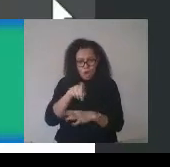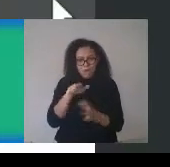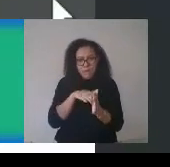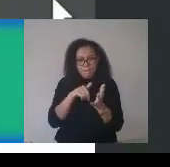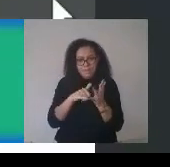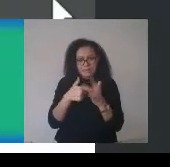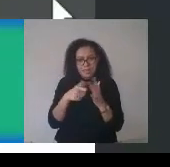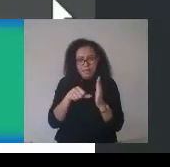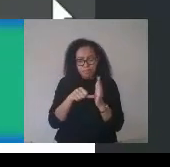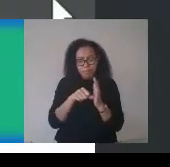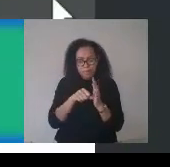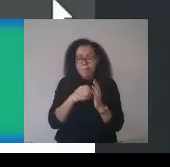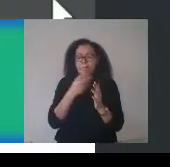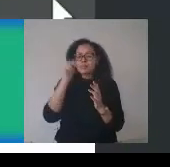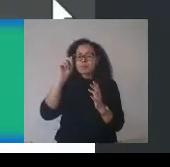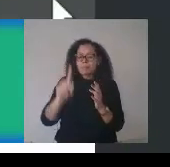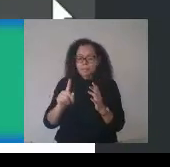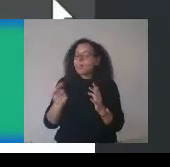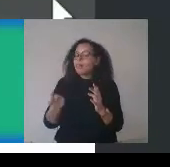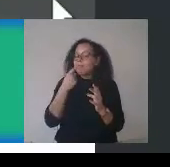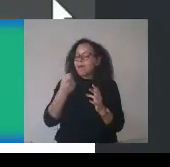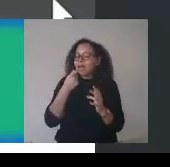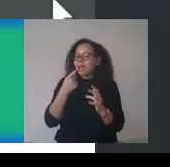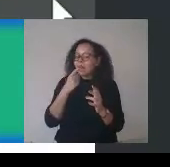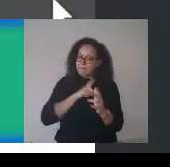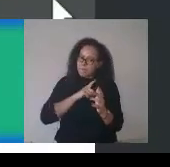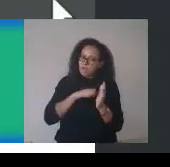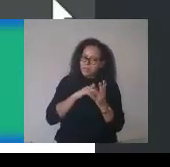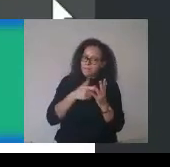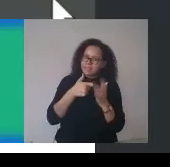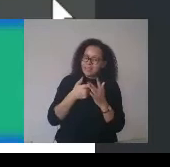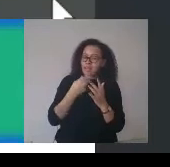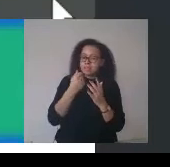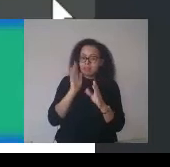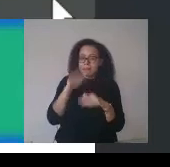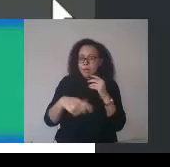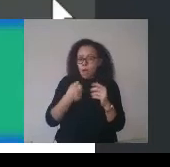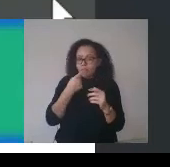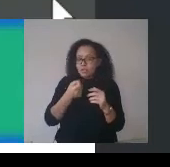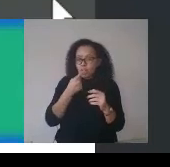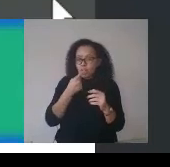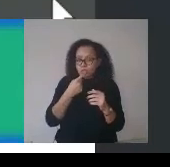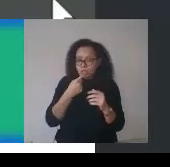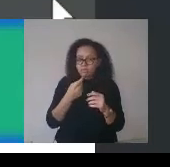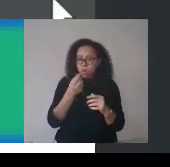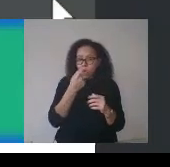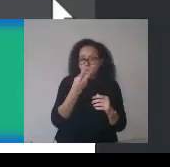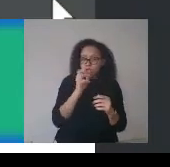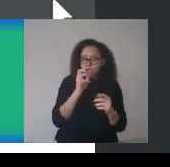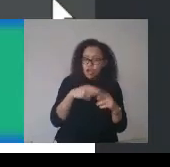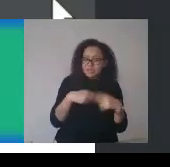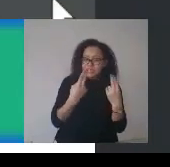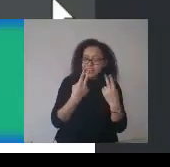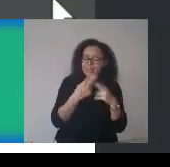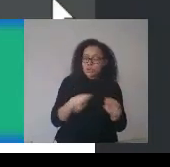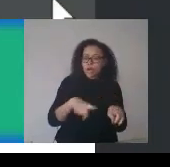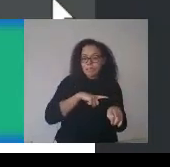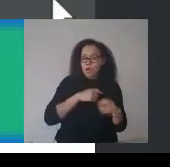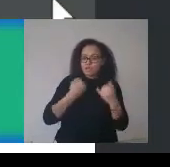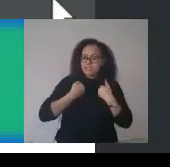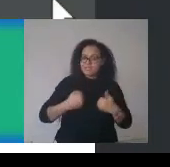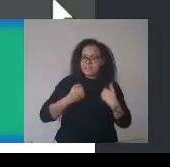US from opioid overdose, from pain management medication. Almost 30 million working days lost because of sick leave, and almost a